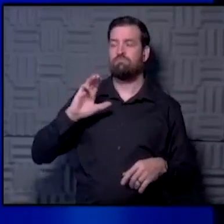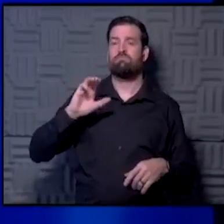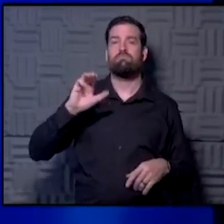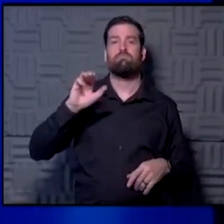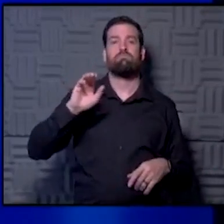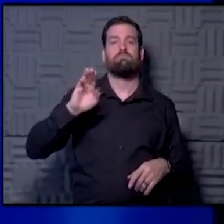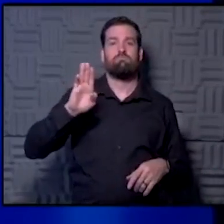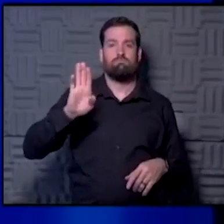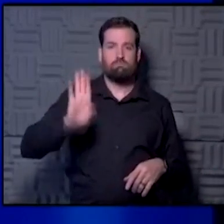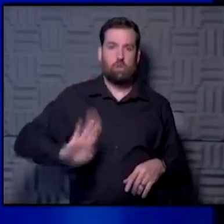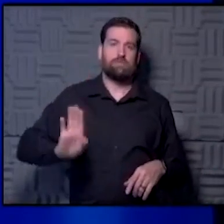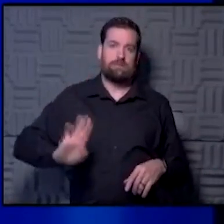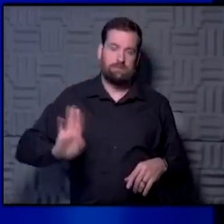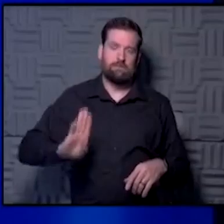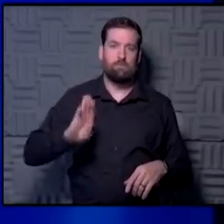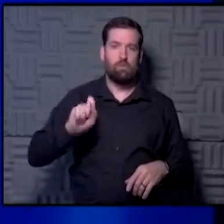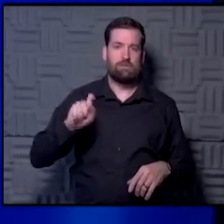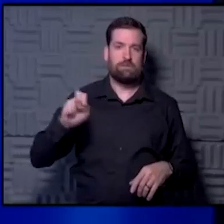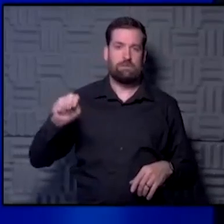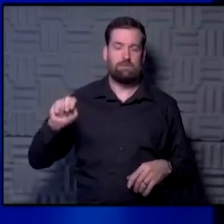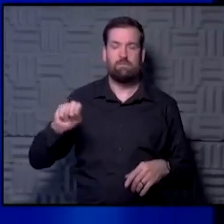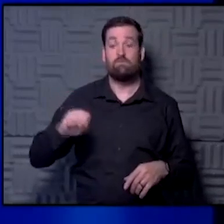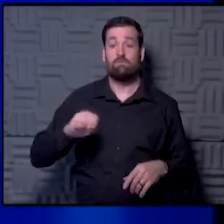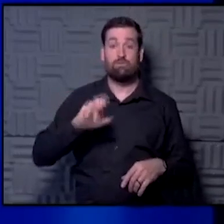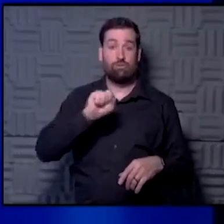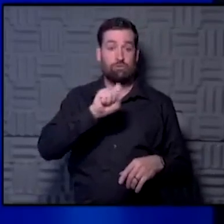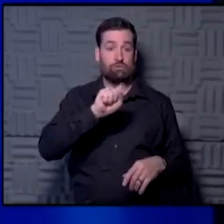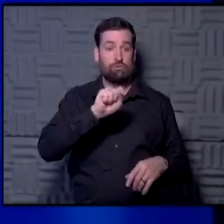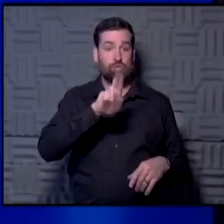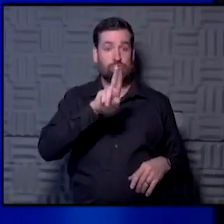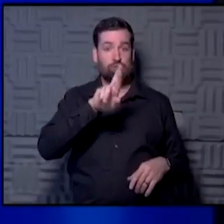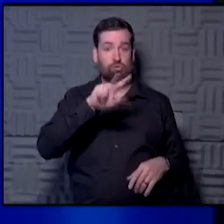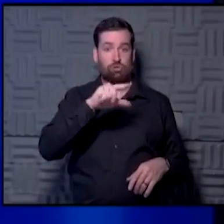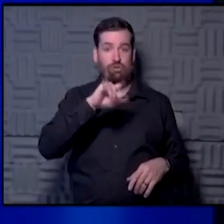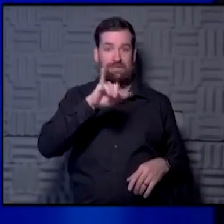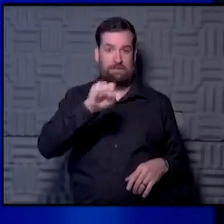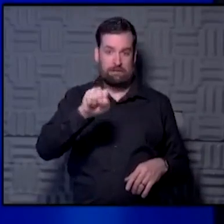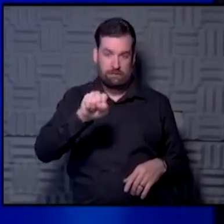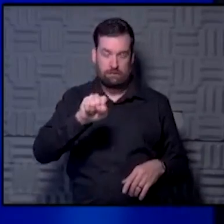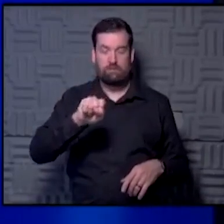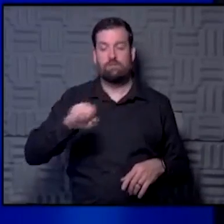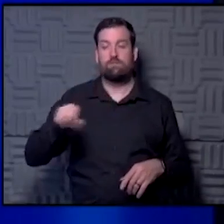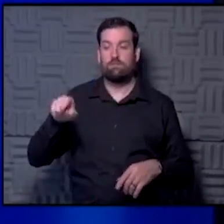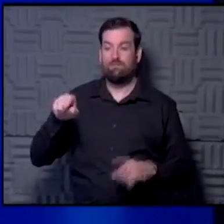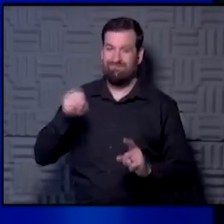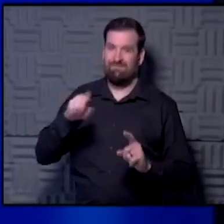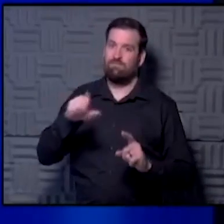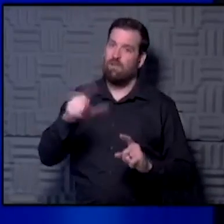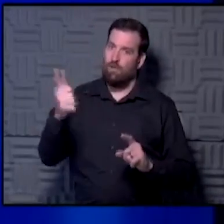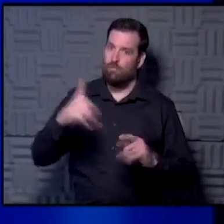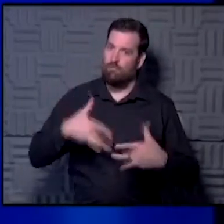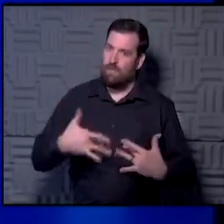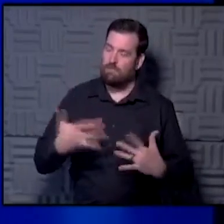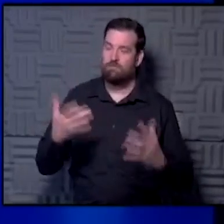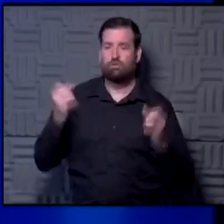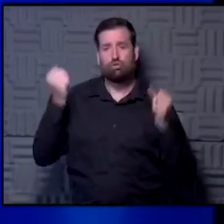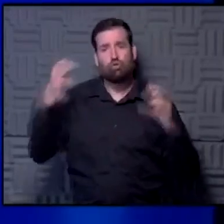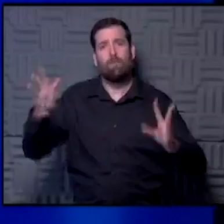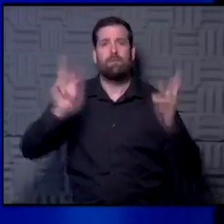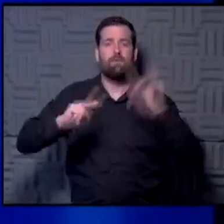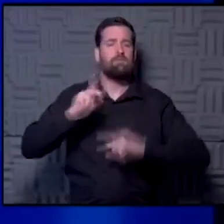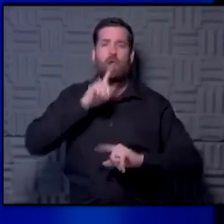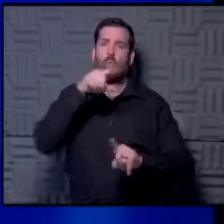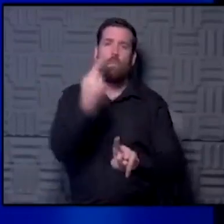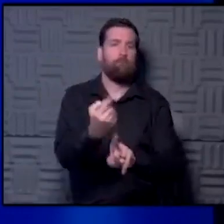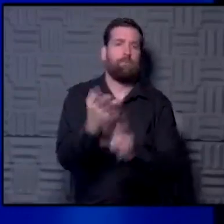In Boston. And then the flip side, if you look at Sturgis, which can be described, I think, as a super spreader event, then the problem was there's just so many people. It wasn't any